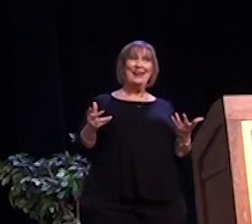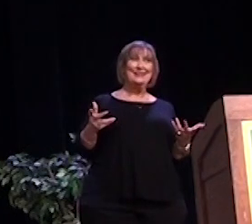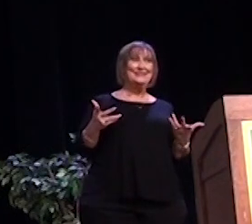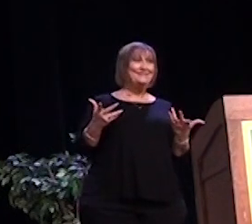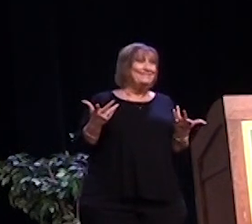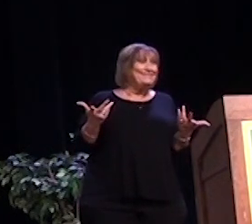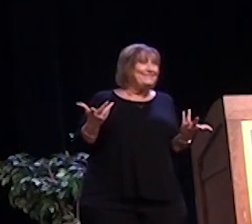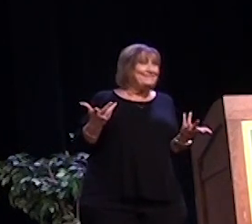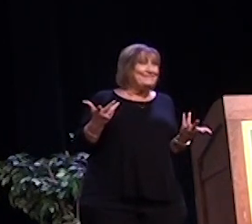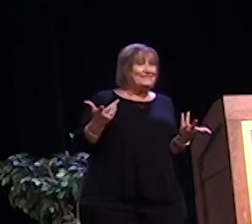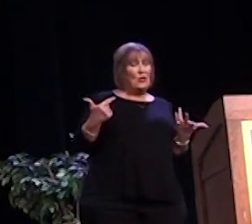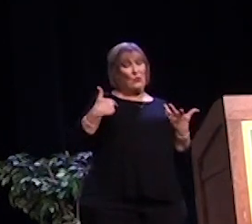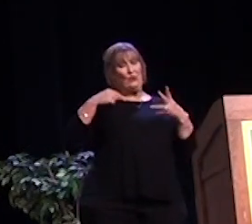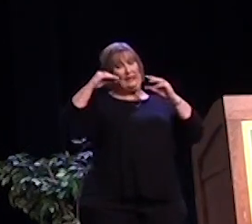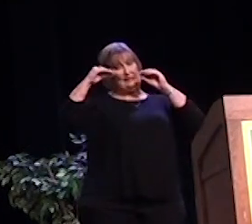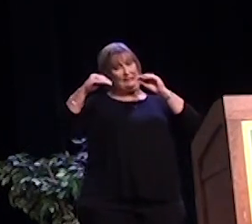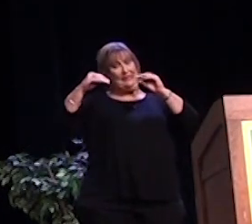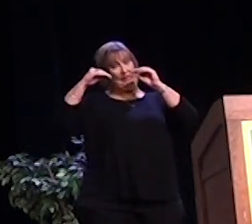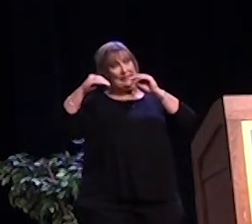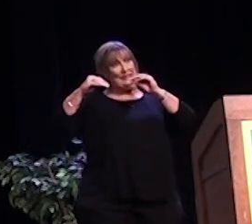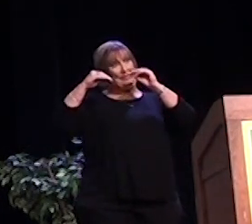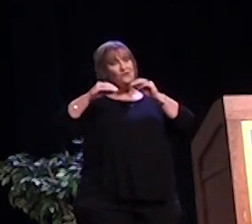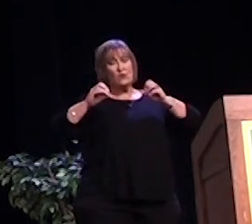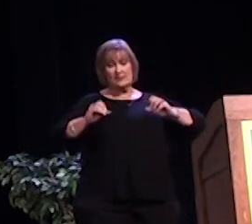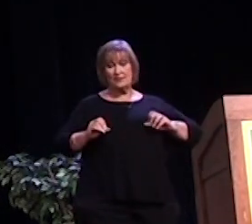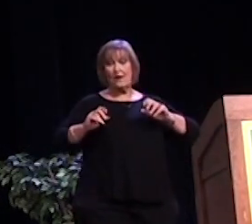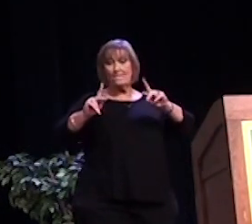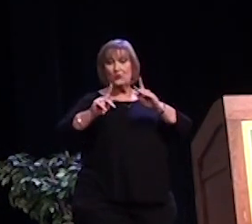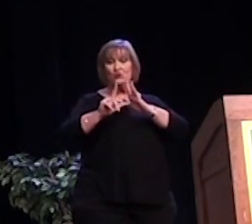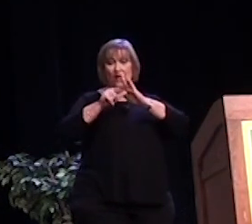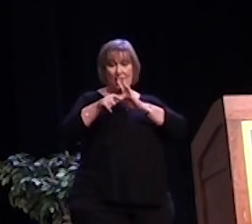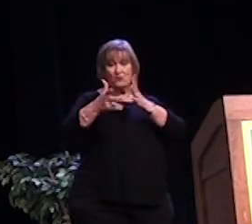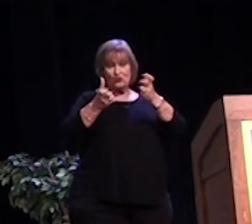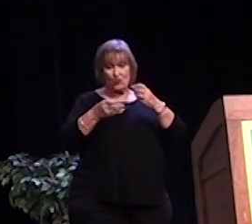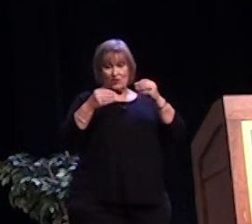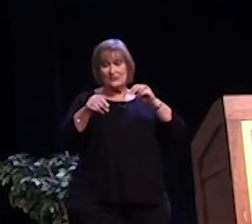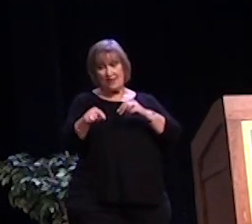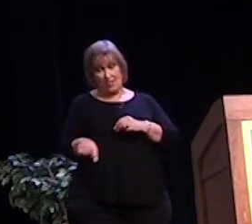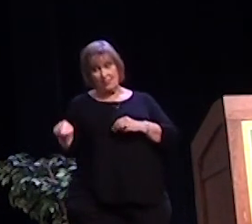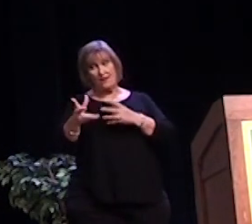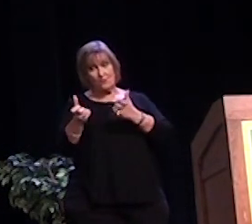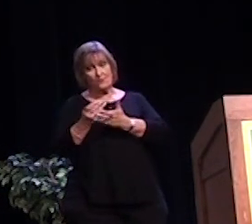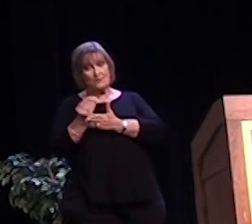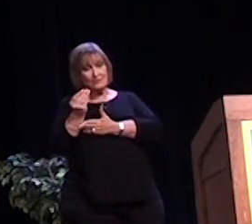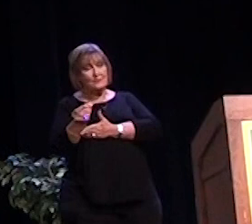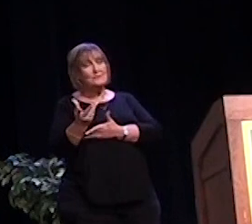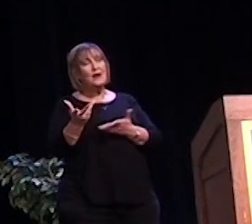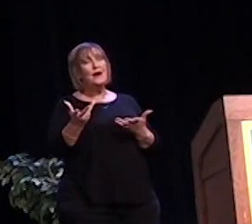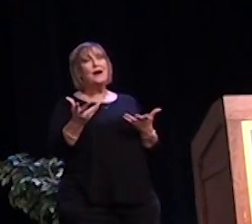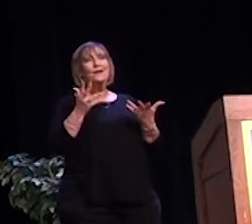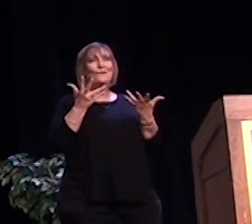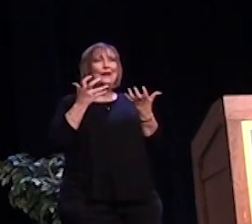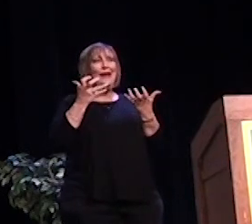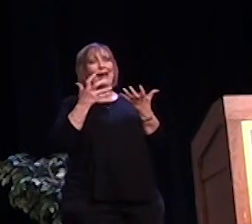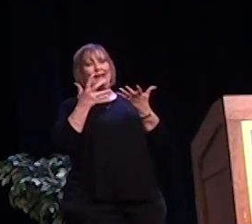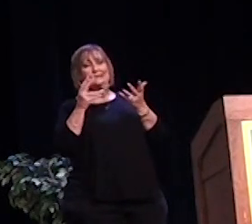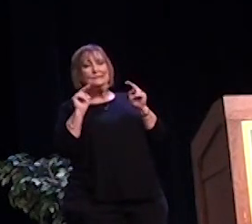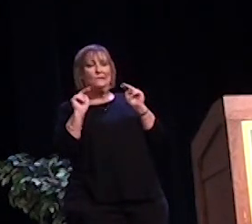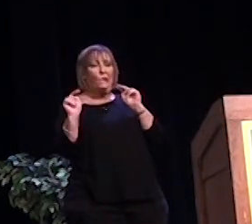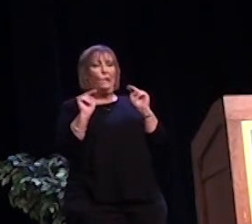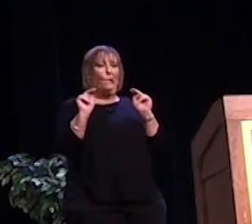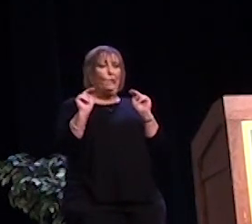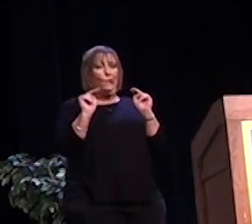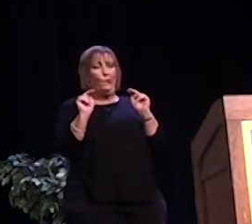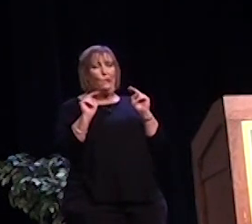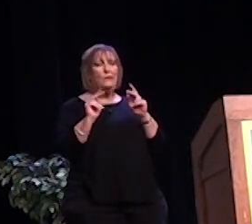can educate the seller that it's an opportunity down the road for them. And then it's definitely, it's